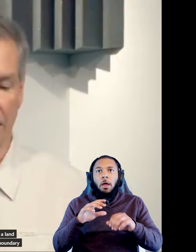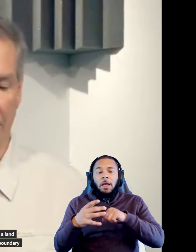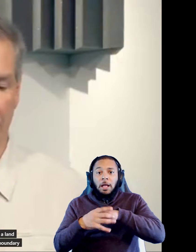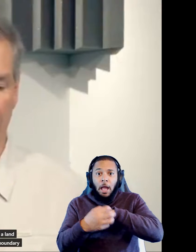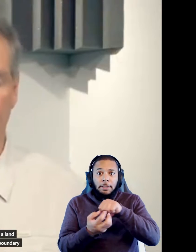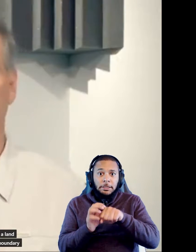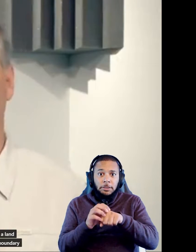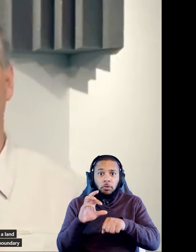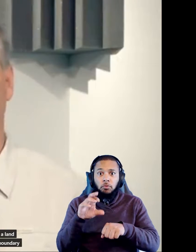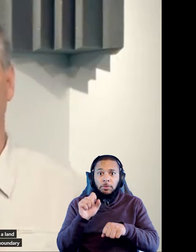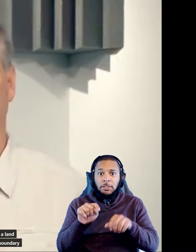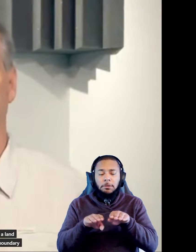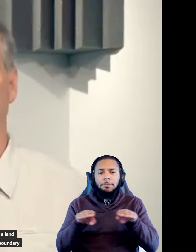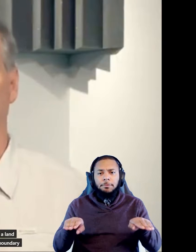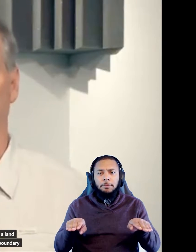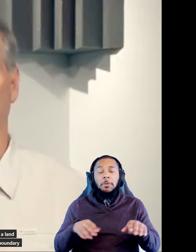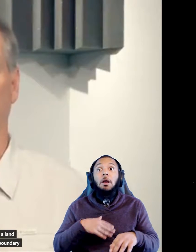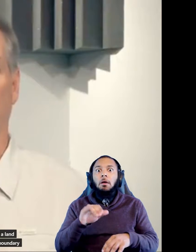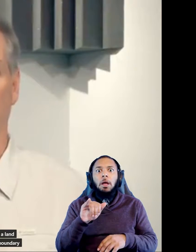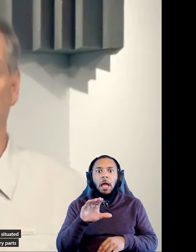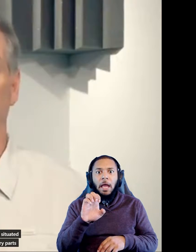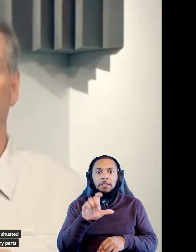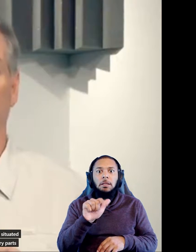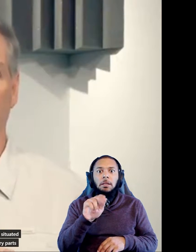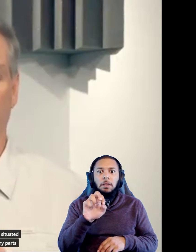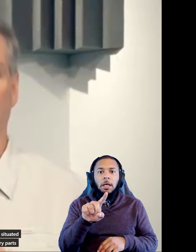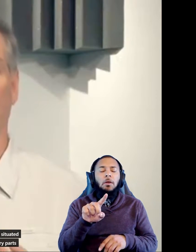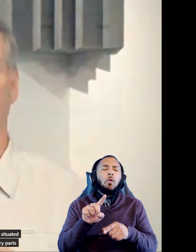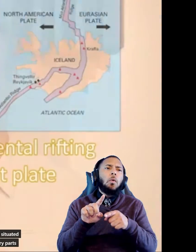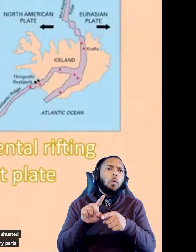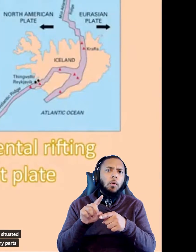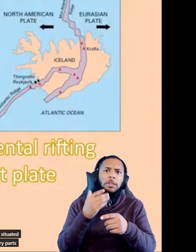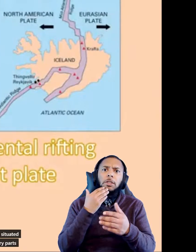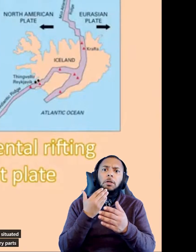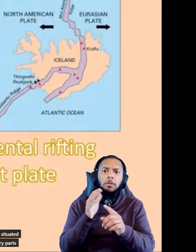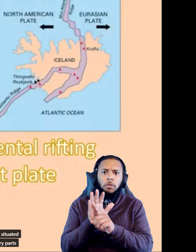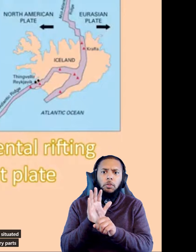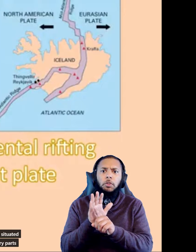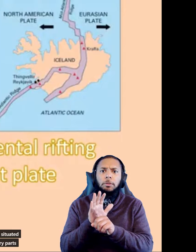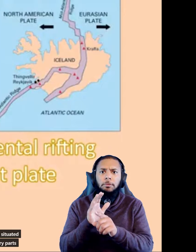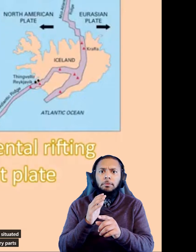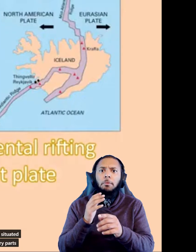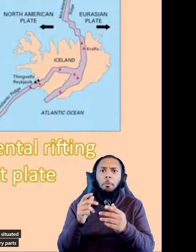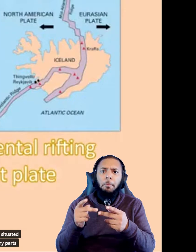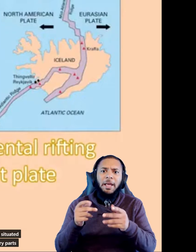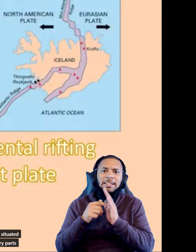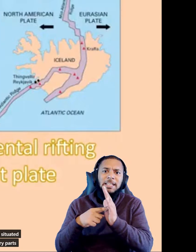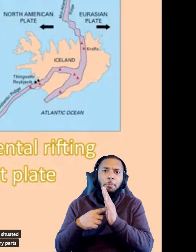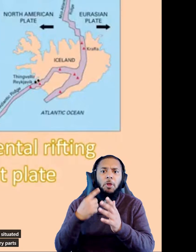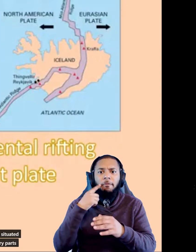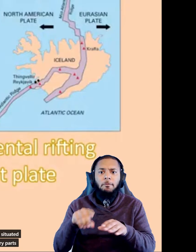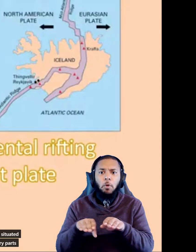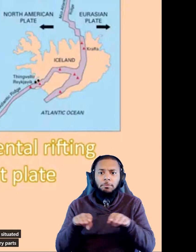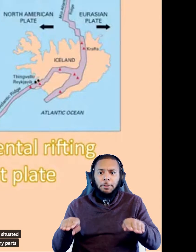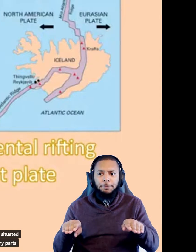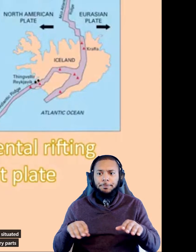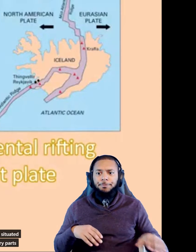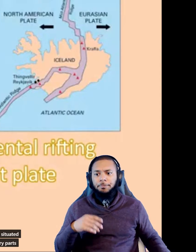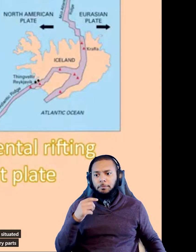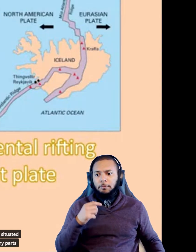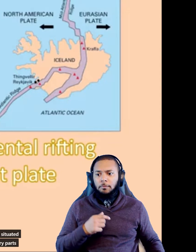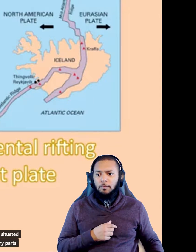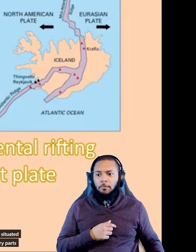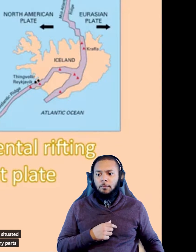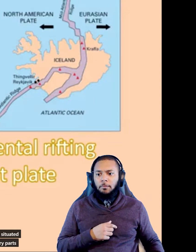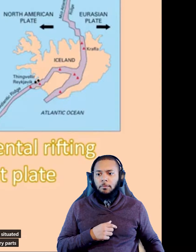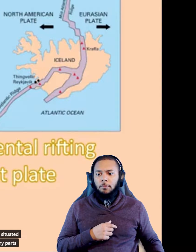example of a land area that contains a divergent boundary bisecting it. Because Iceland is situated on top